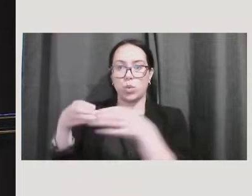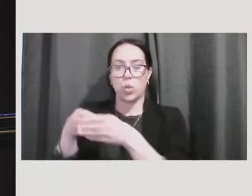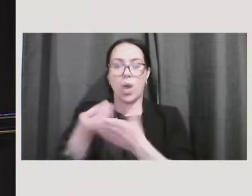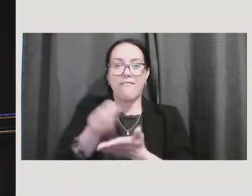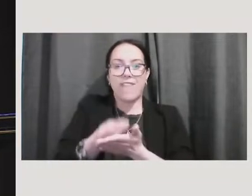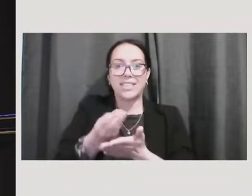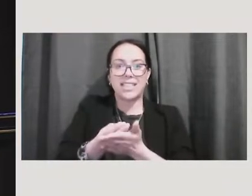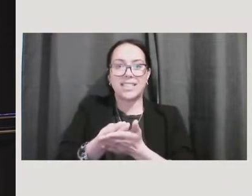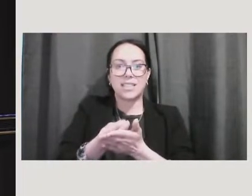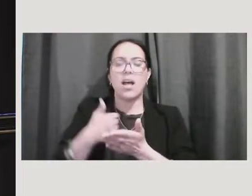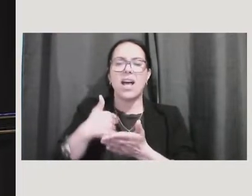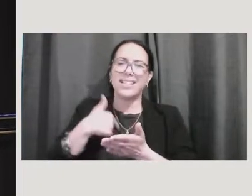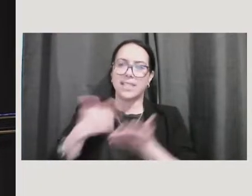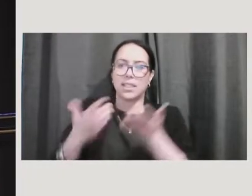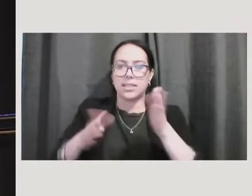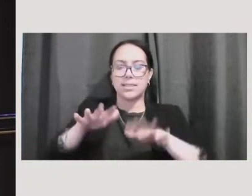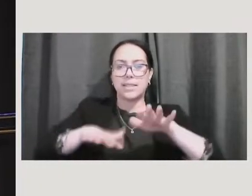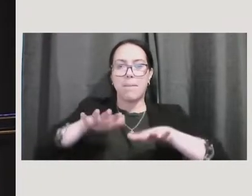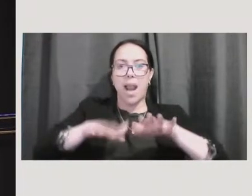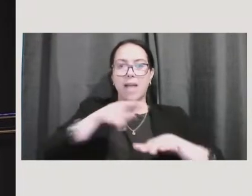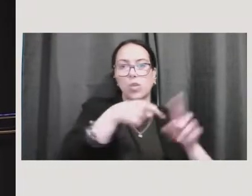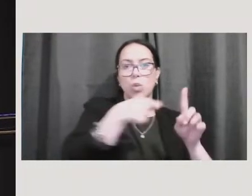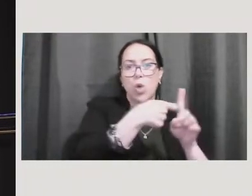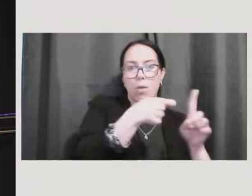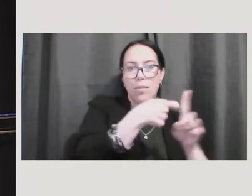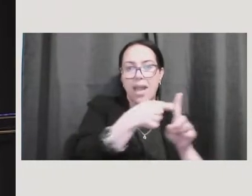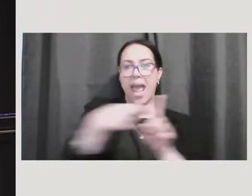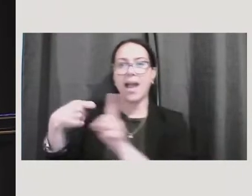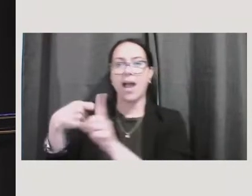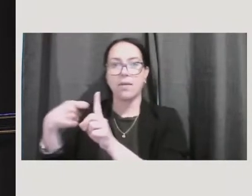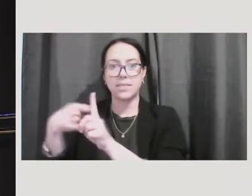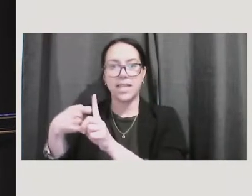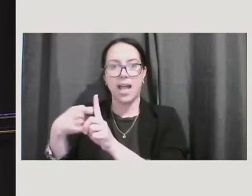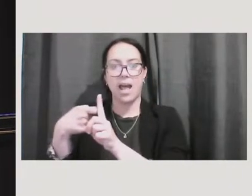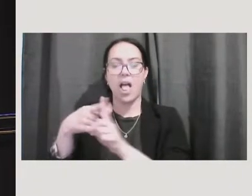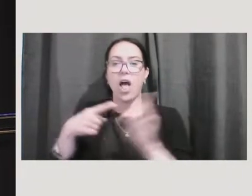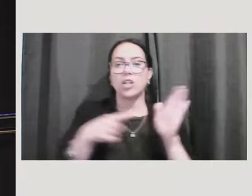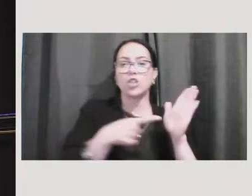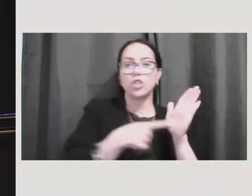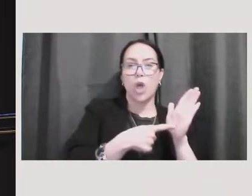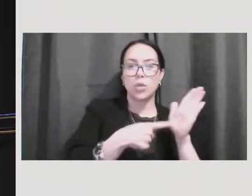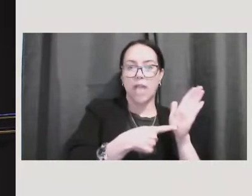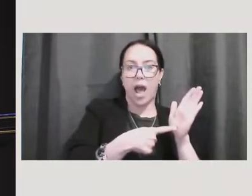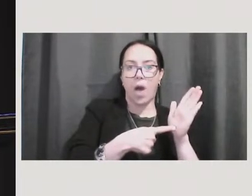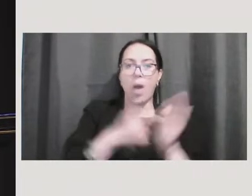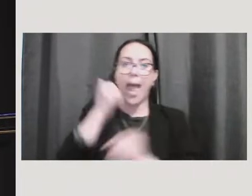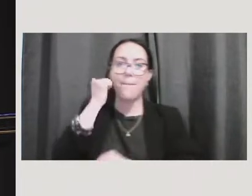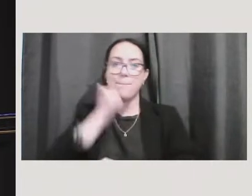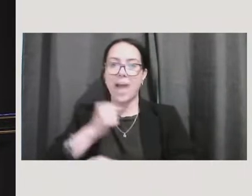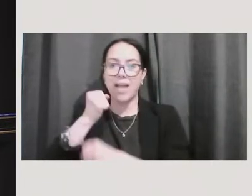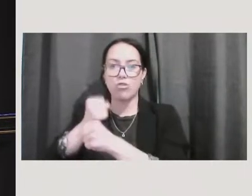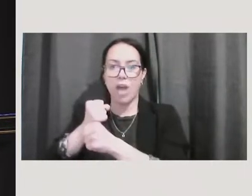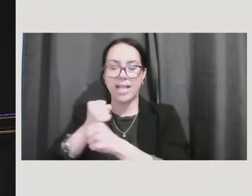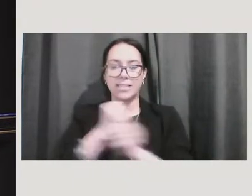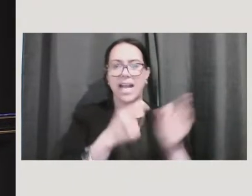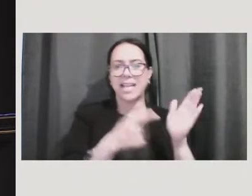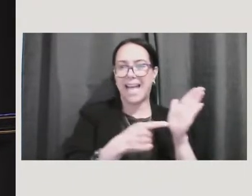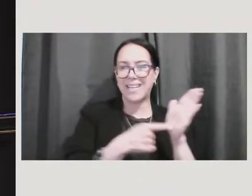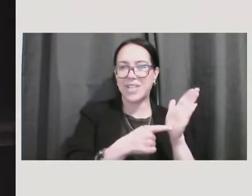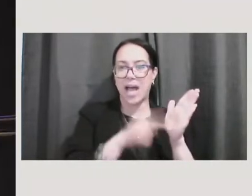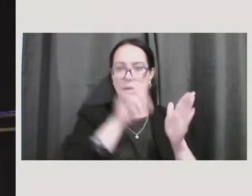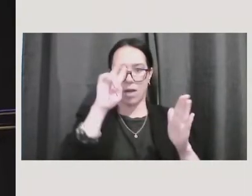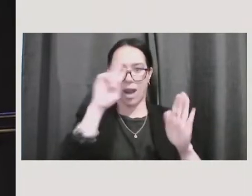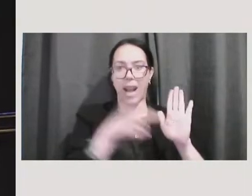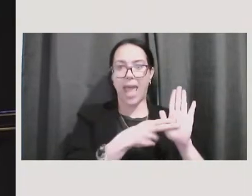um kahiketia they were total and black Grace Toto at that stage was at risk and